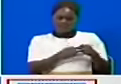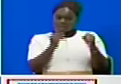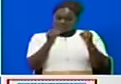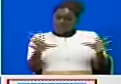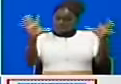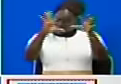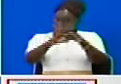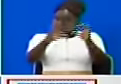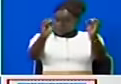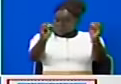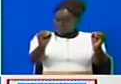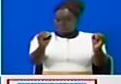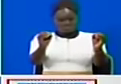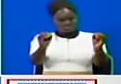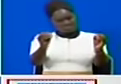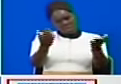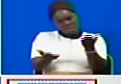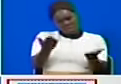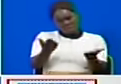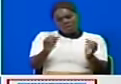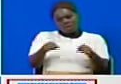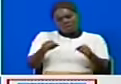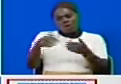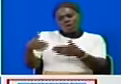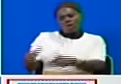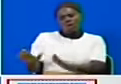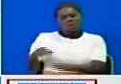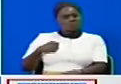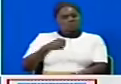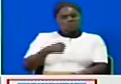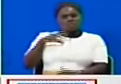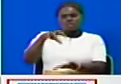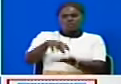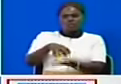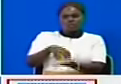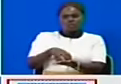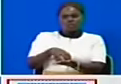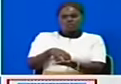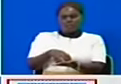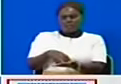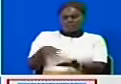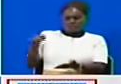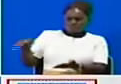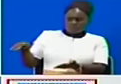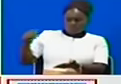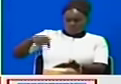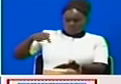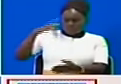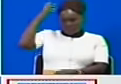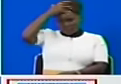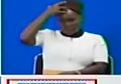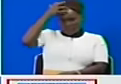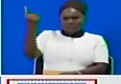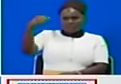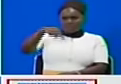unite, we may lose in August. That would be unfortunate. And earlier today, we saw Rachel Shebesh coming here with claims